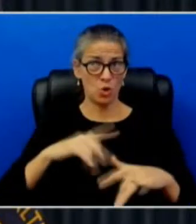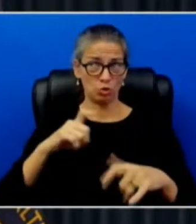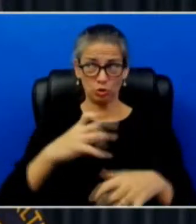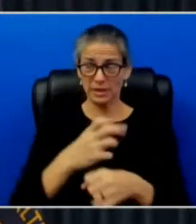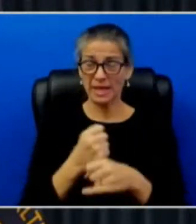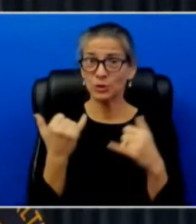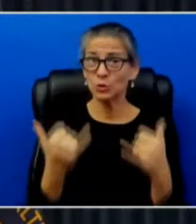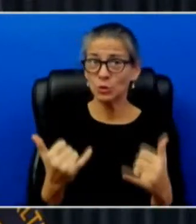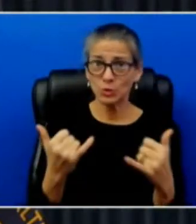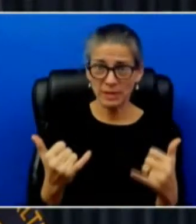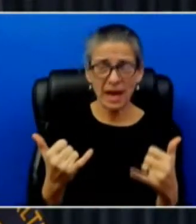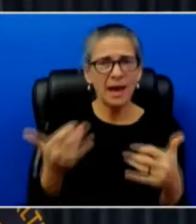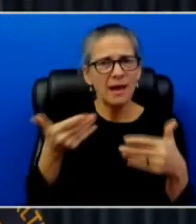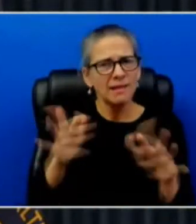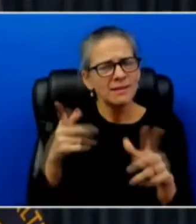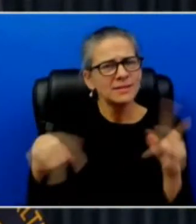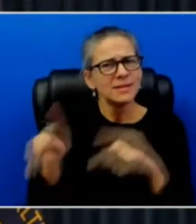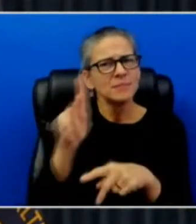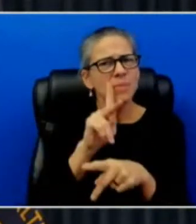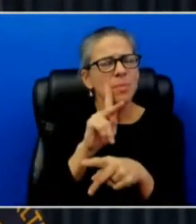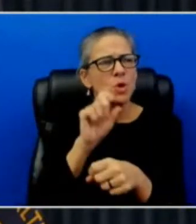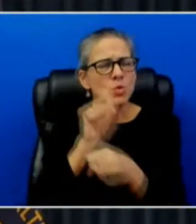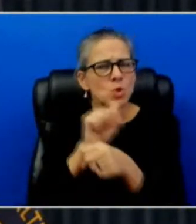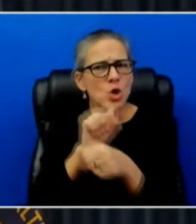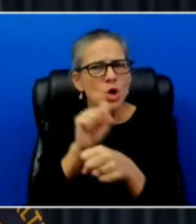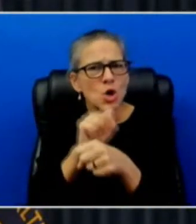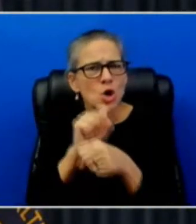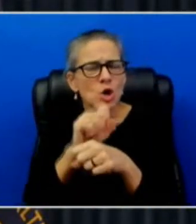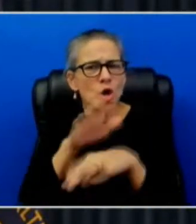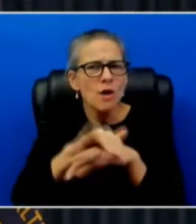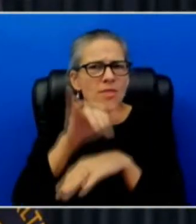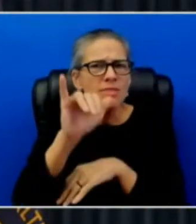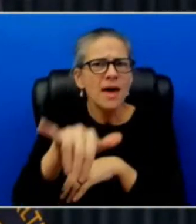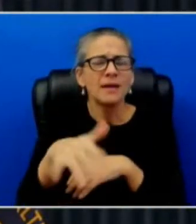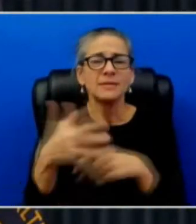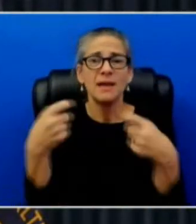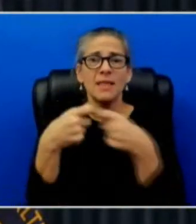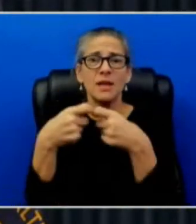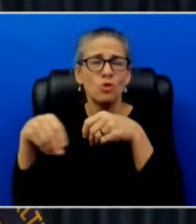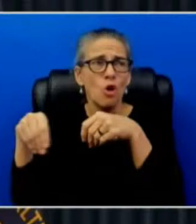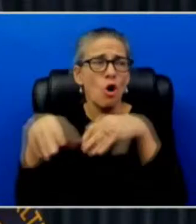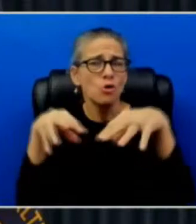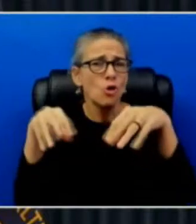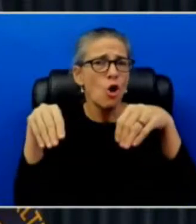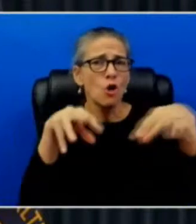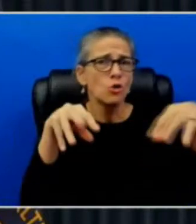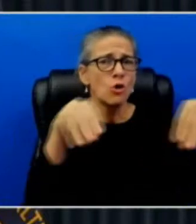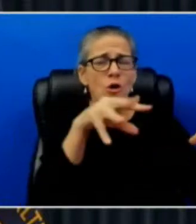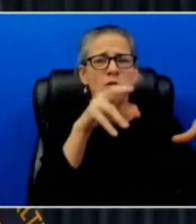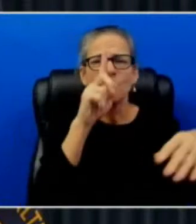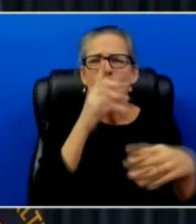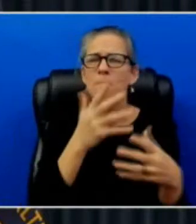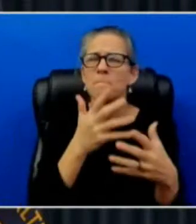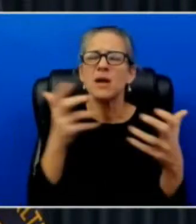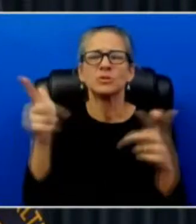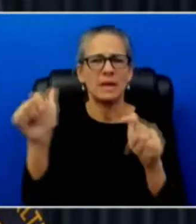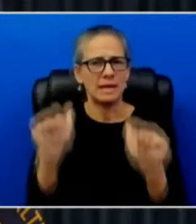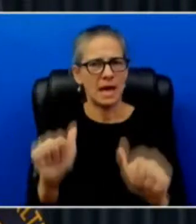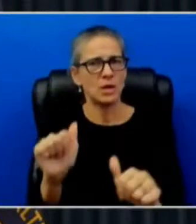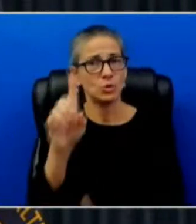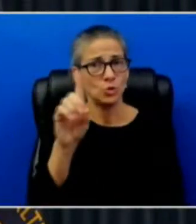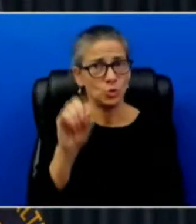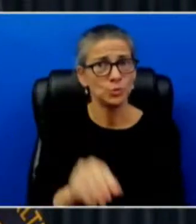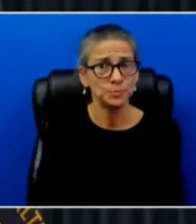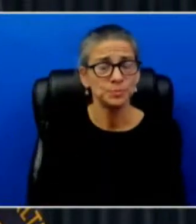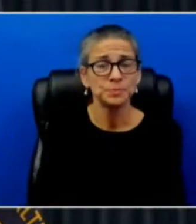let the utility companies restore power to as many people as possible. Remember, this is a significant